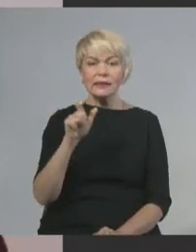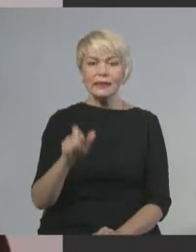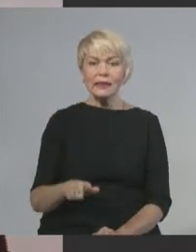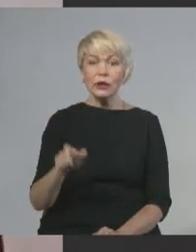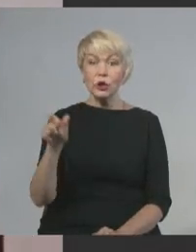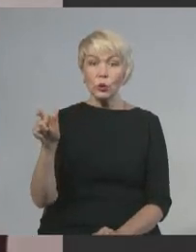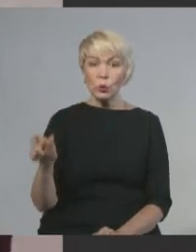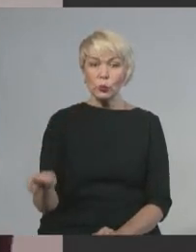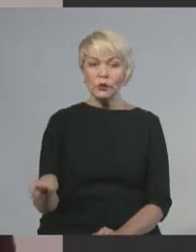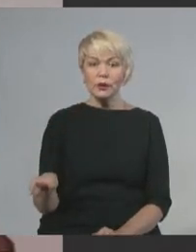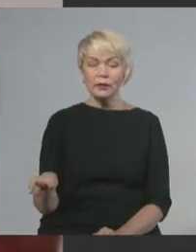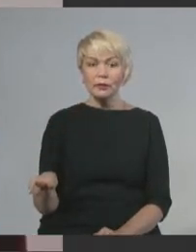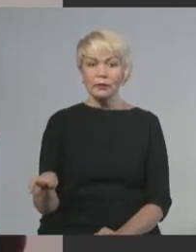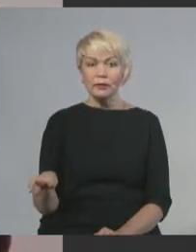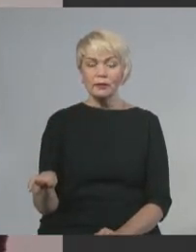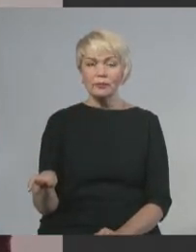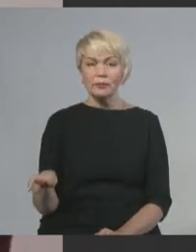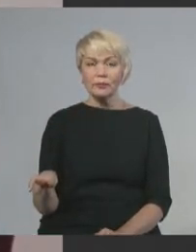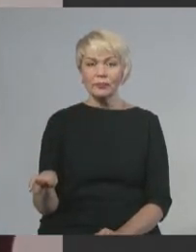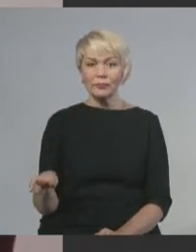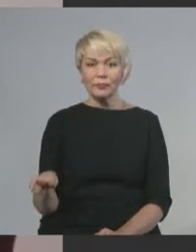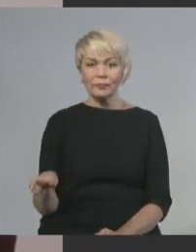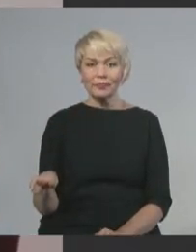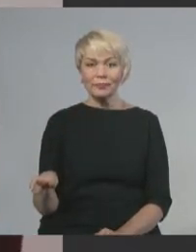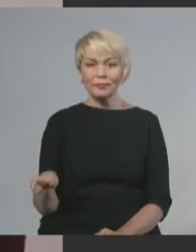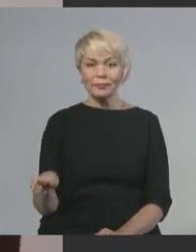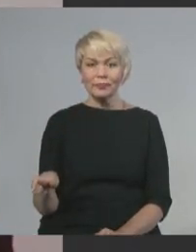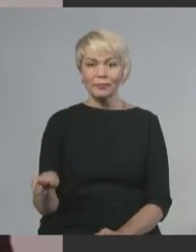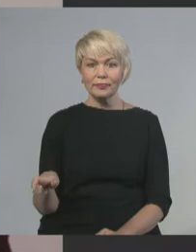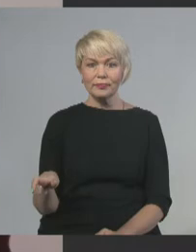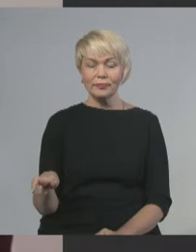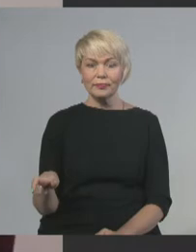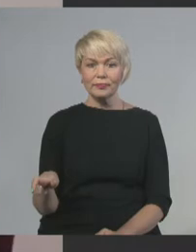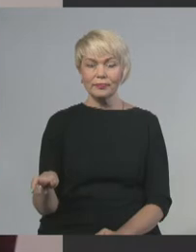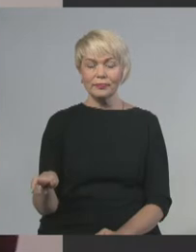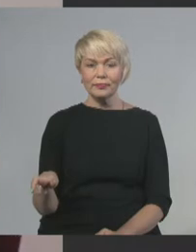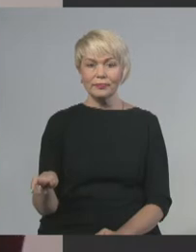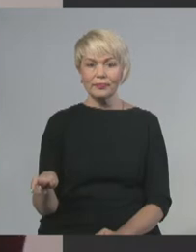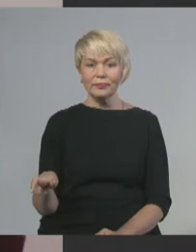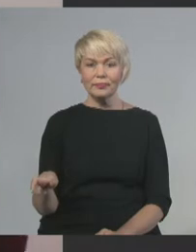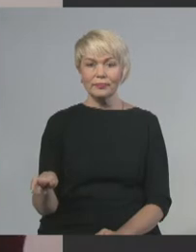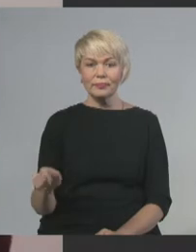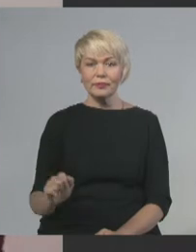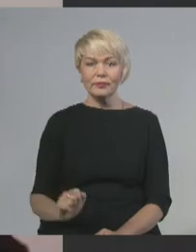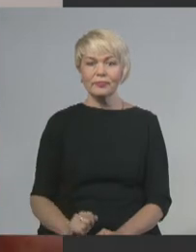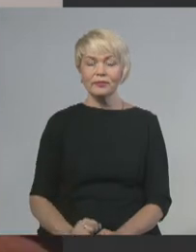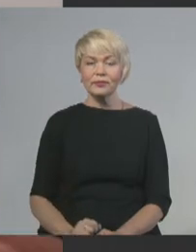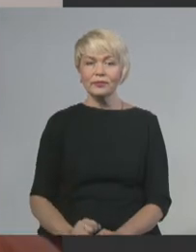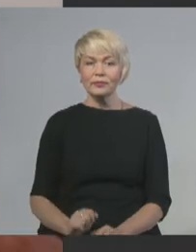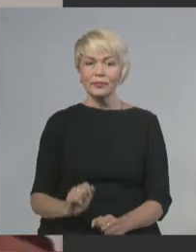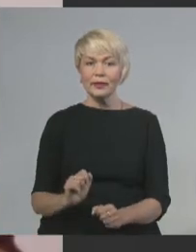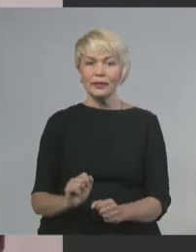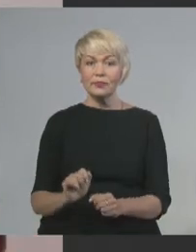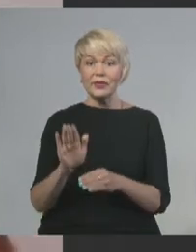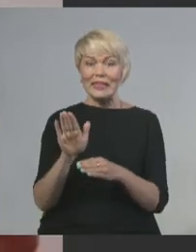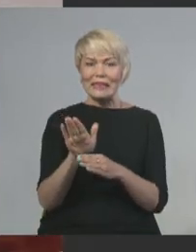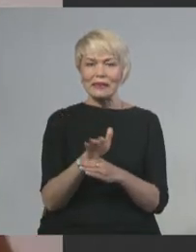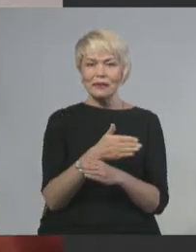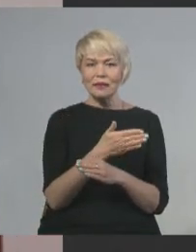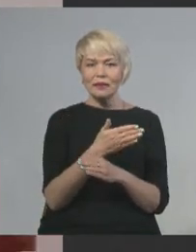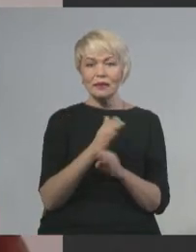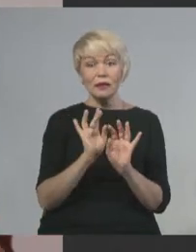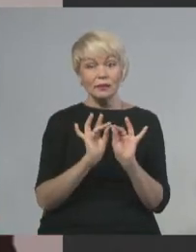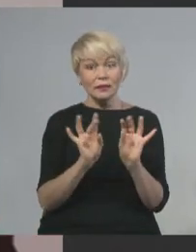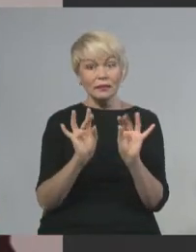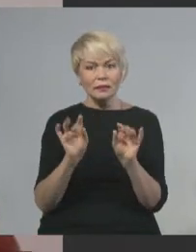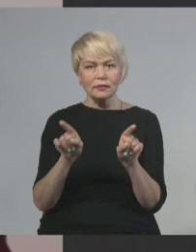uh you know sharing can be rationalist uh theories they also found a a a